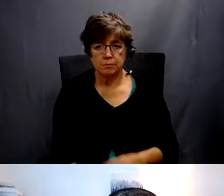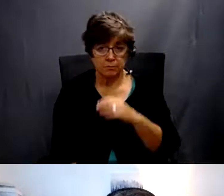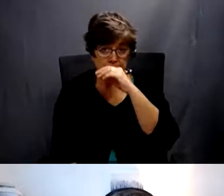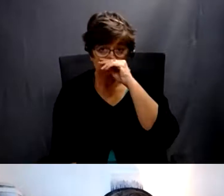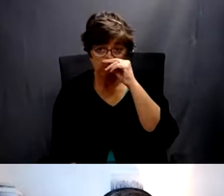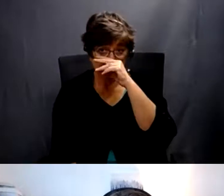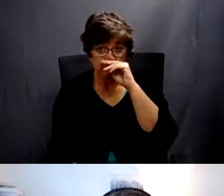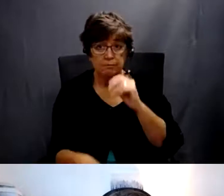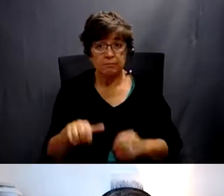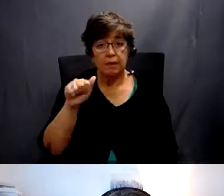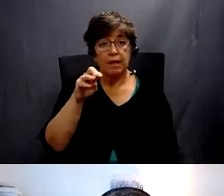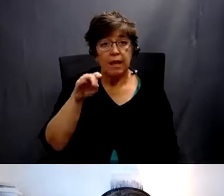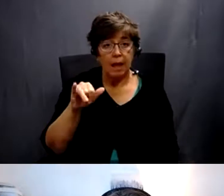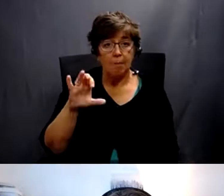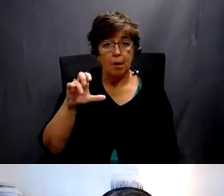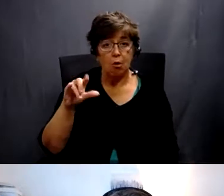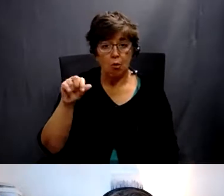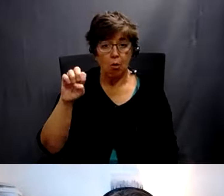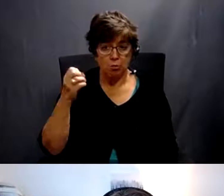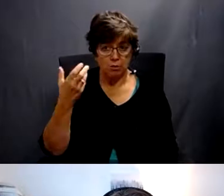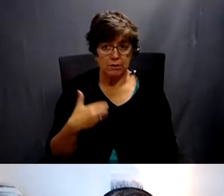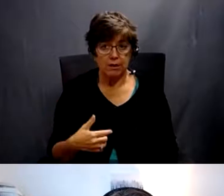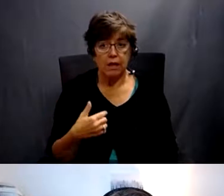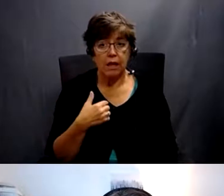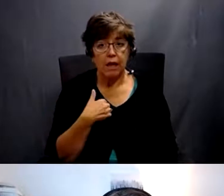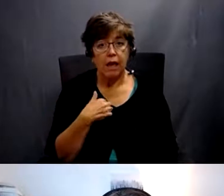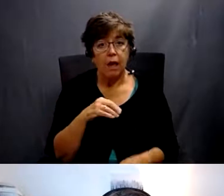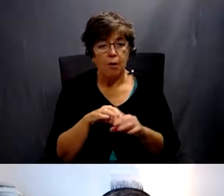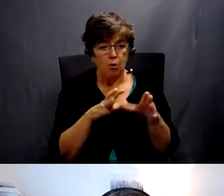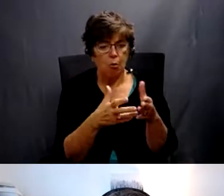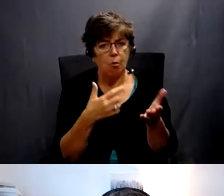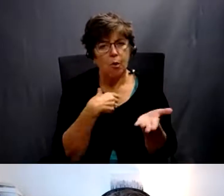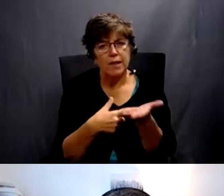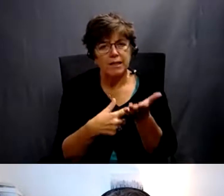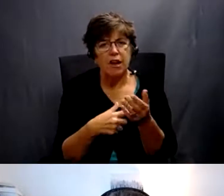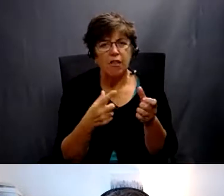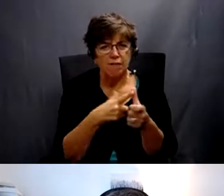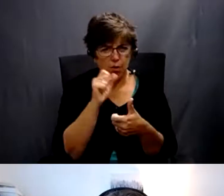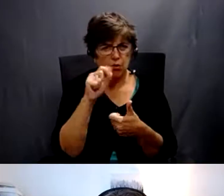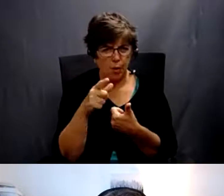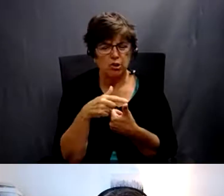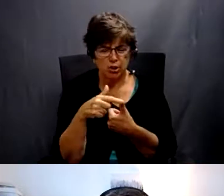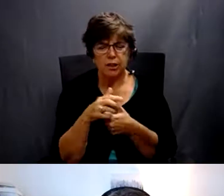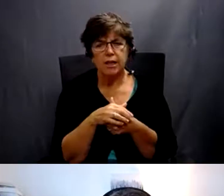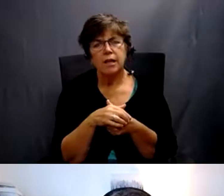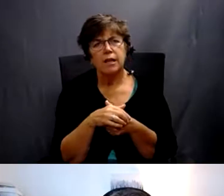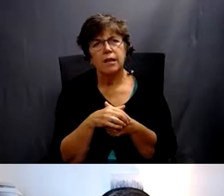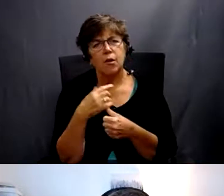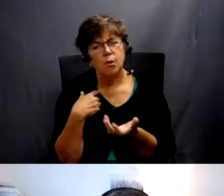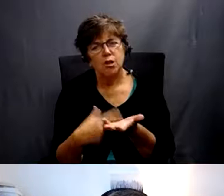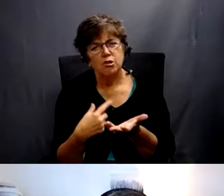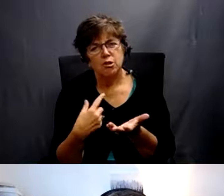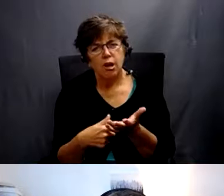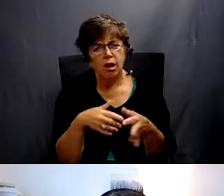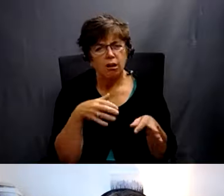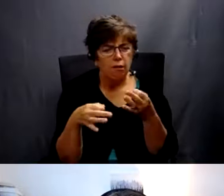Hi, this is Amy Close. I was in a group and we discussed the first question, and we talked a lot